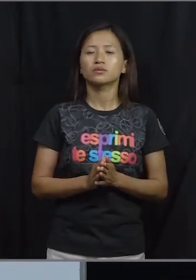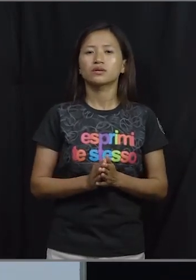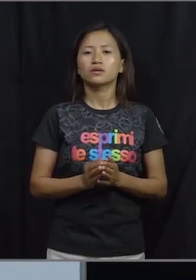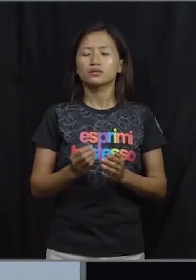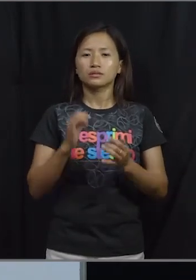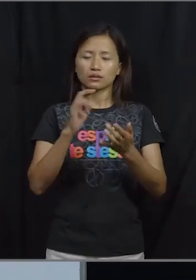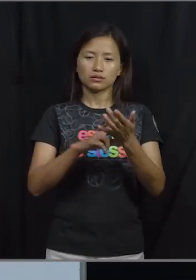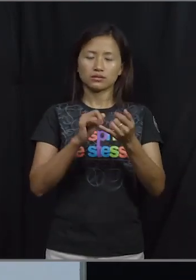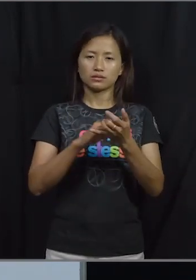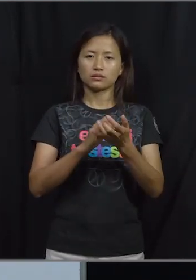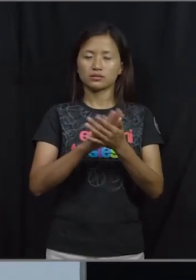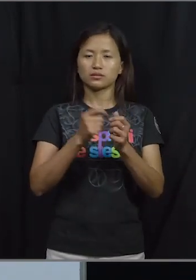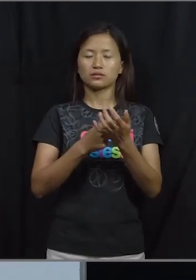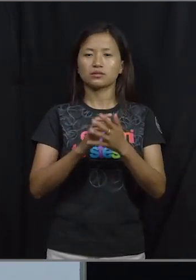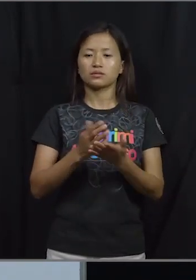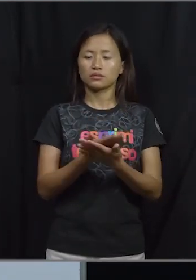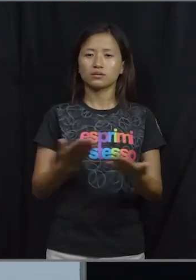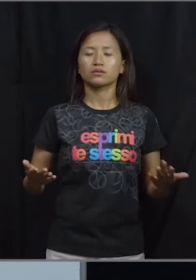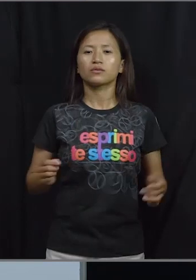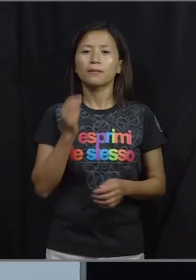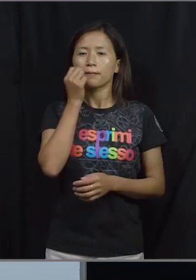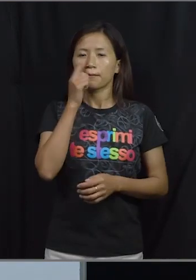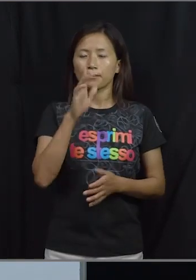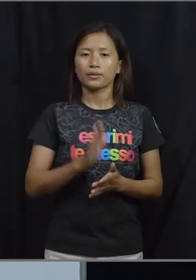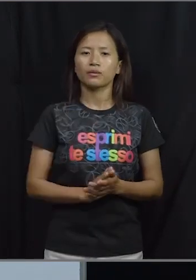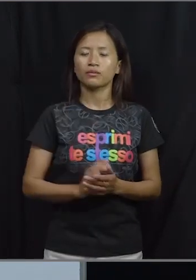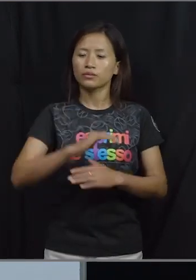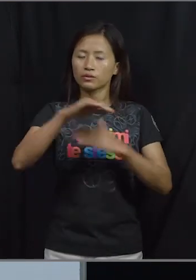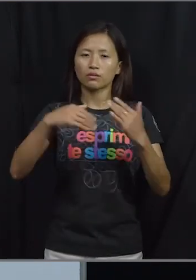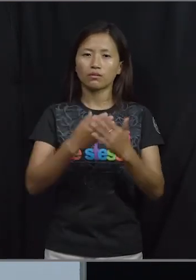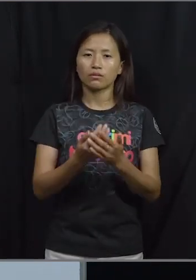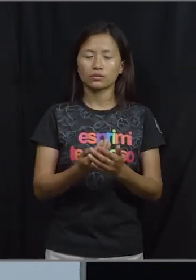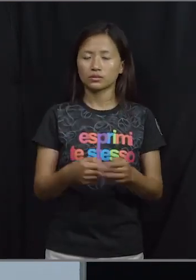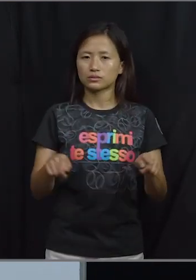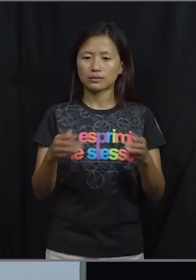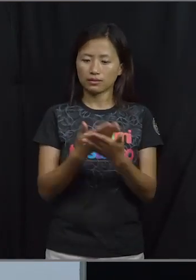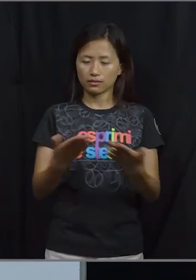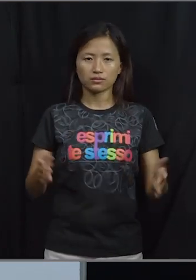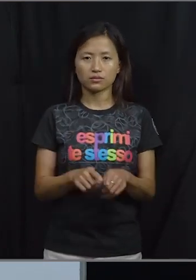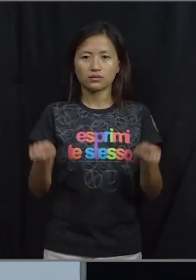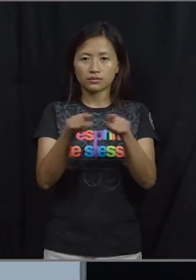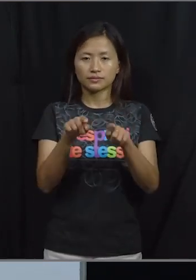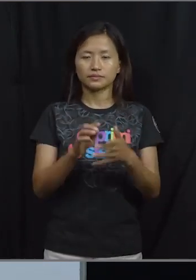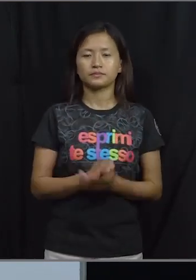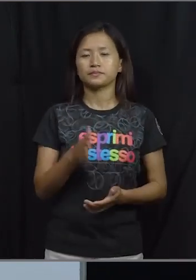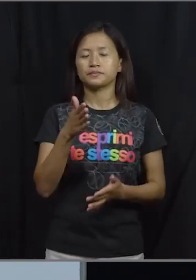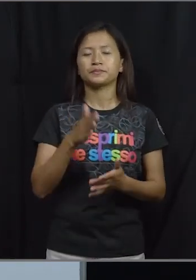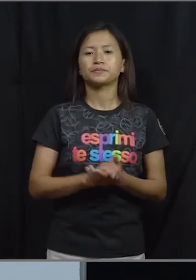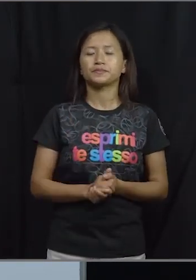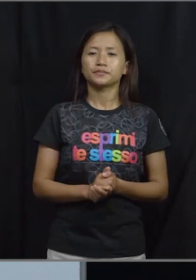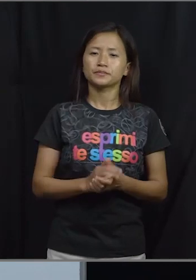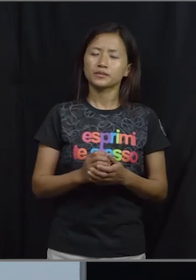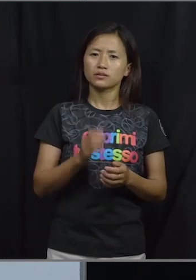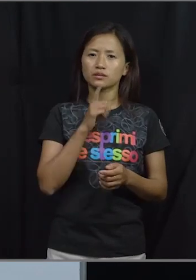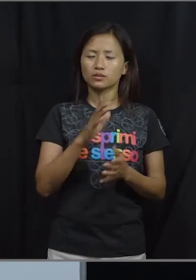we inherit the things from our parents, but not all things are similar. Okay, sometimes it becomes quite the